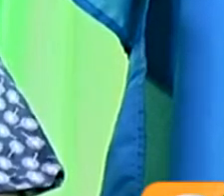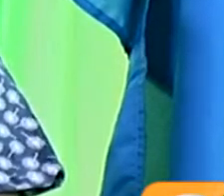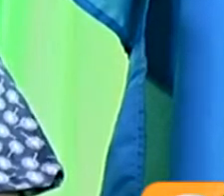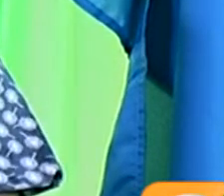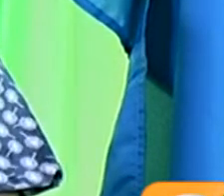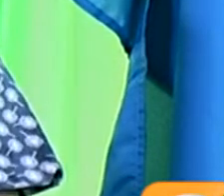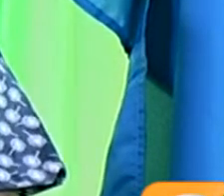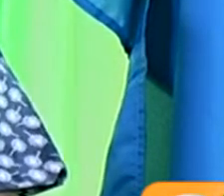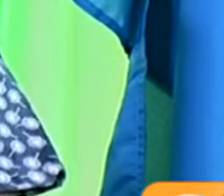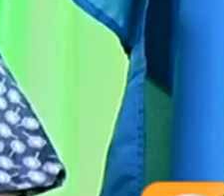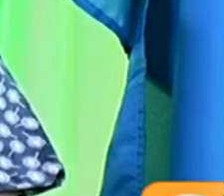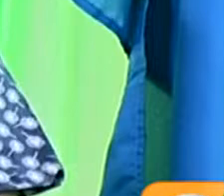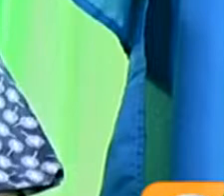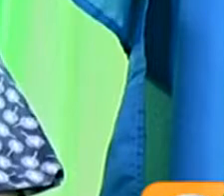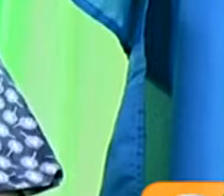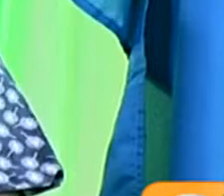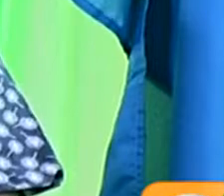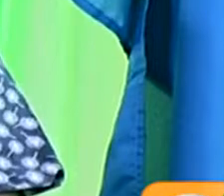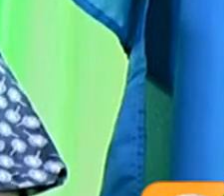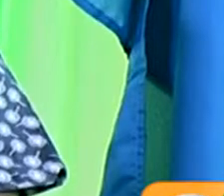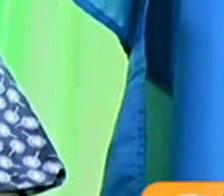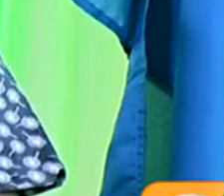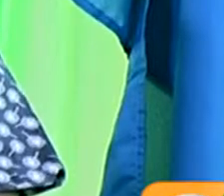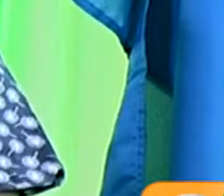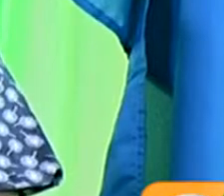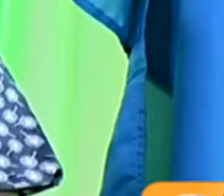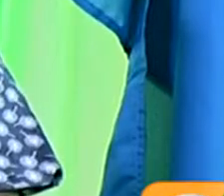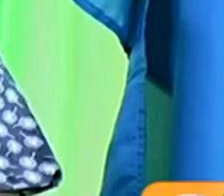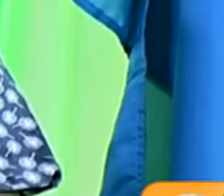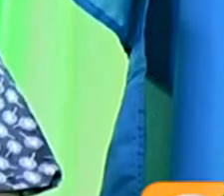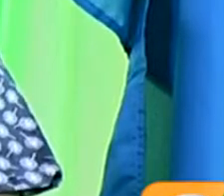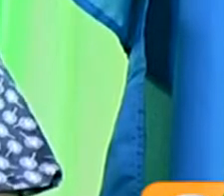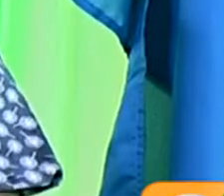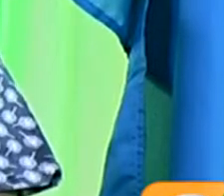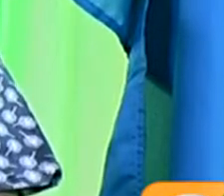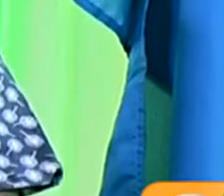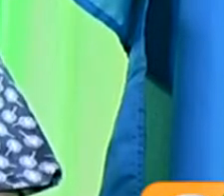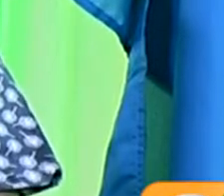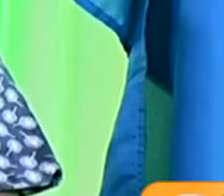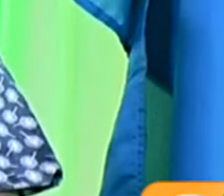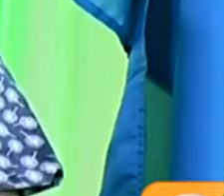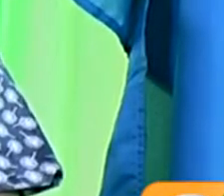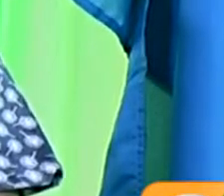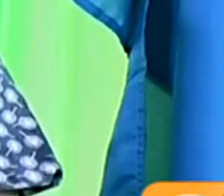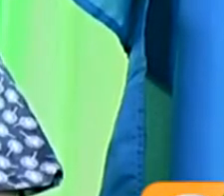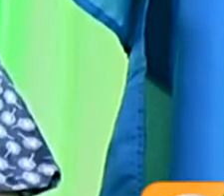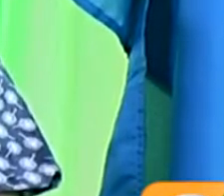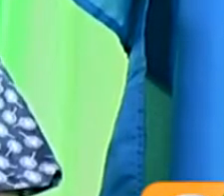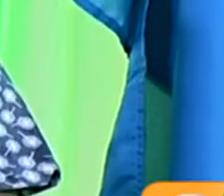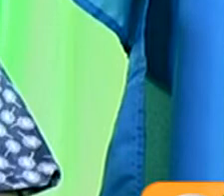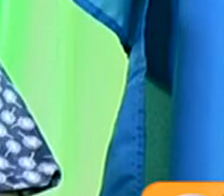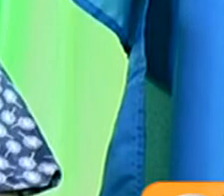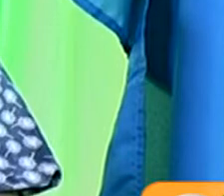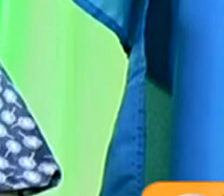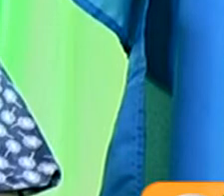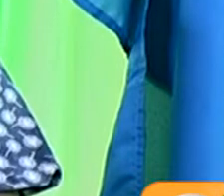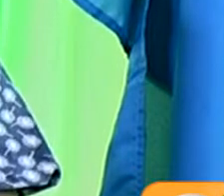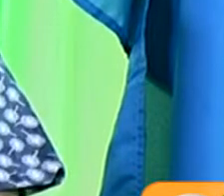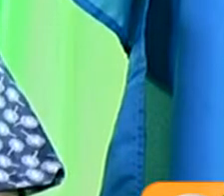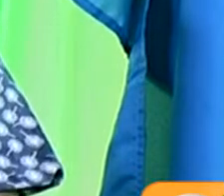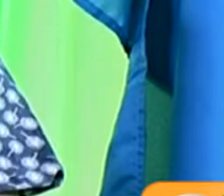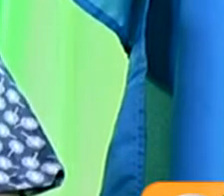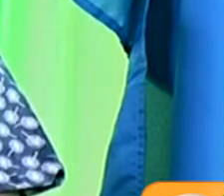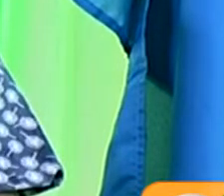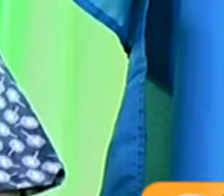their face. Previously, the previous year, the budget of the office of the deputy president was 4 billion shillings. They